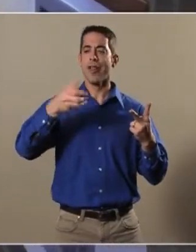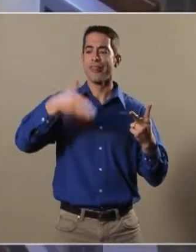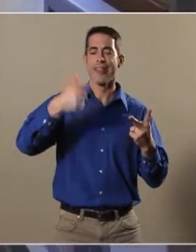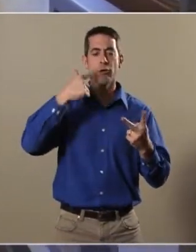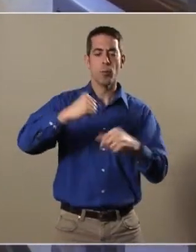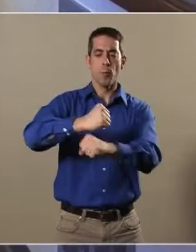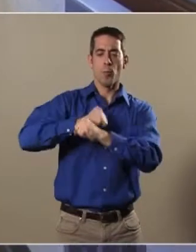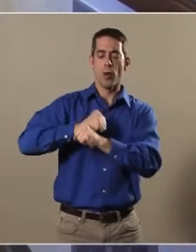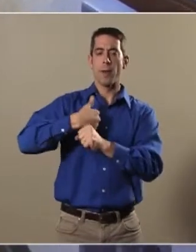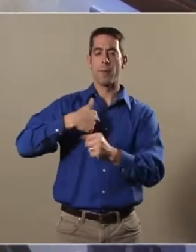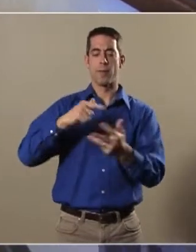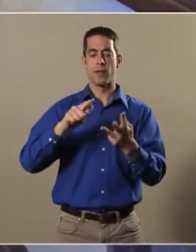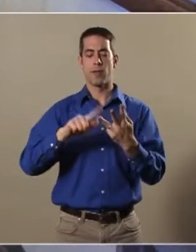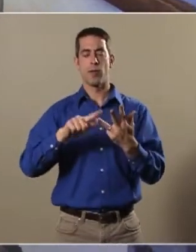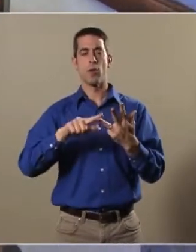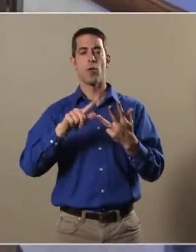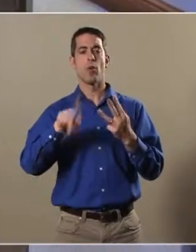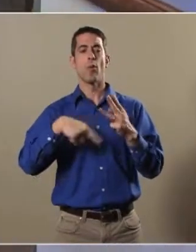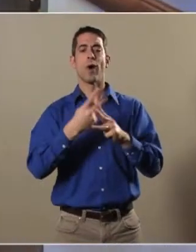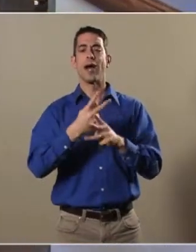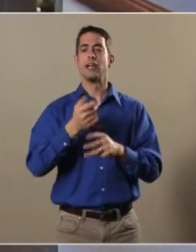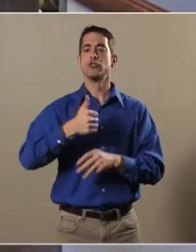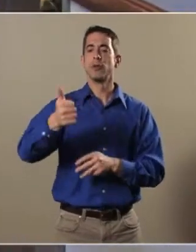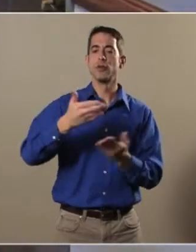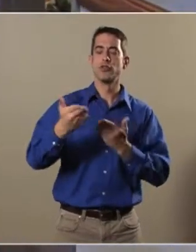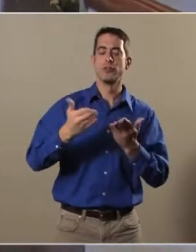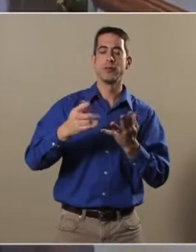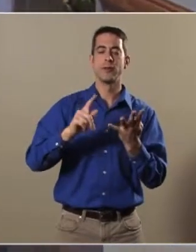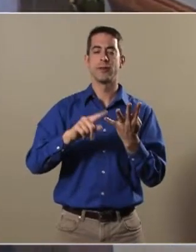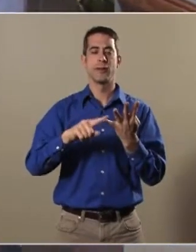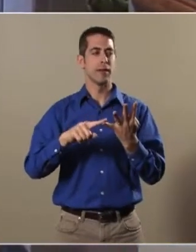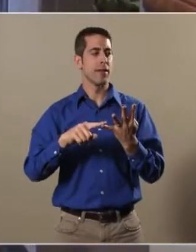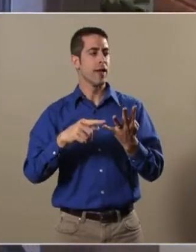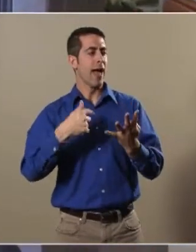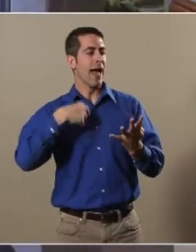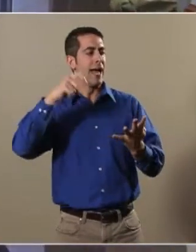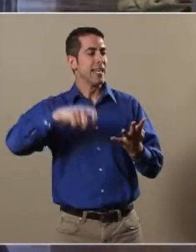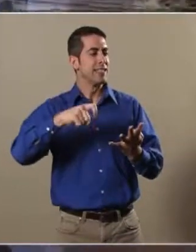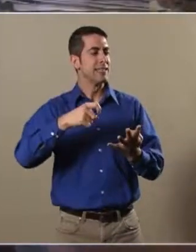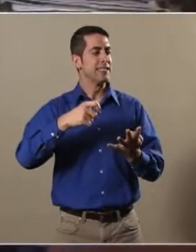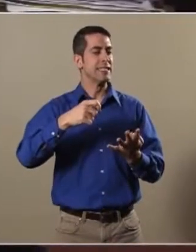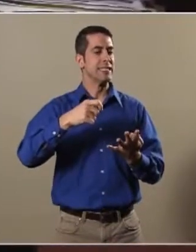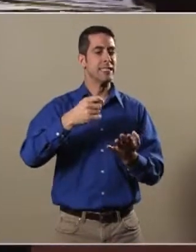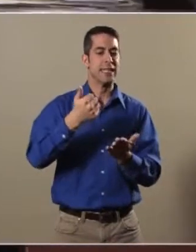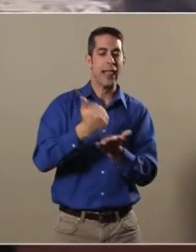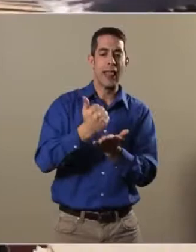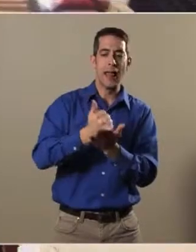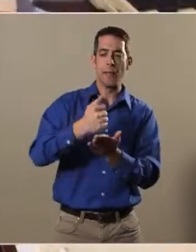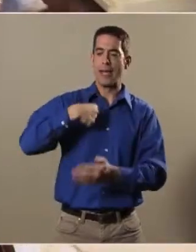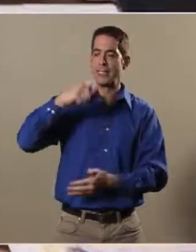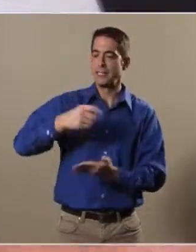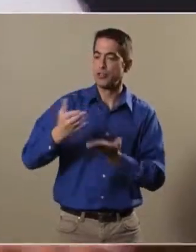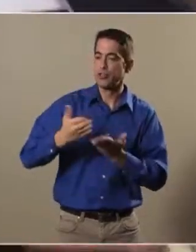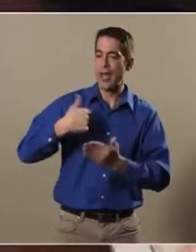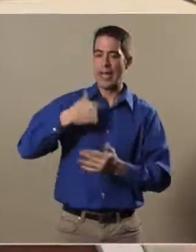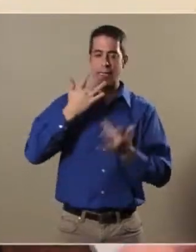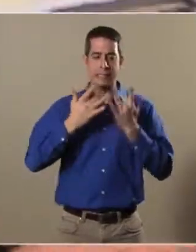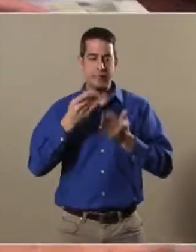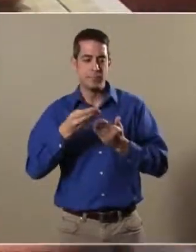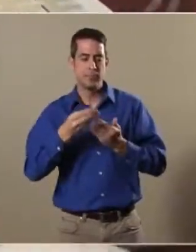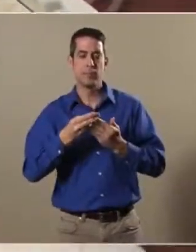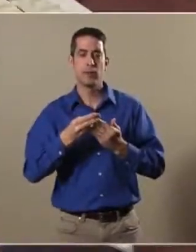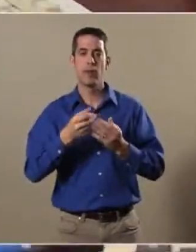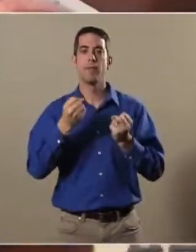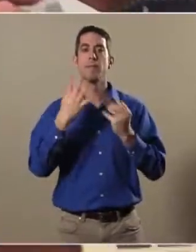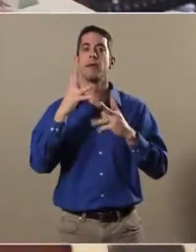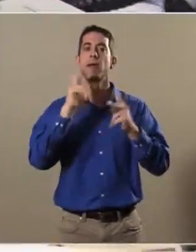and services are available? What do I do if I can't afford the assistance I need? Those are some of the most common